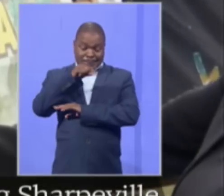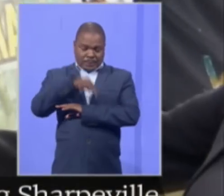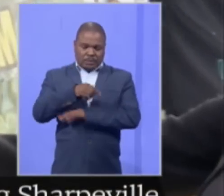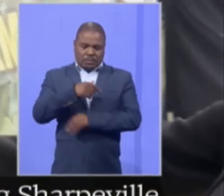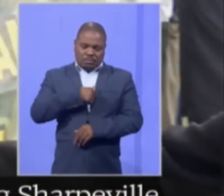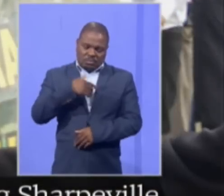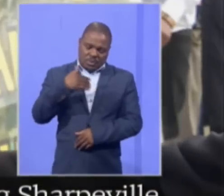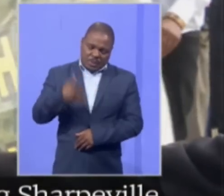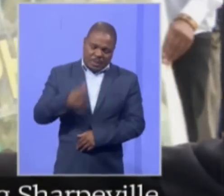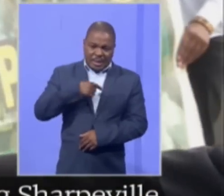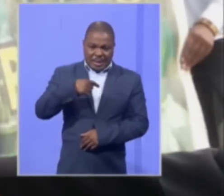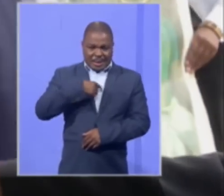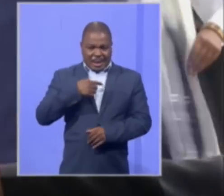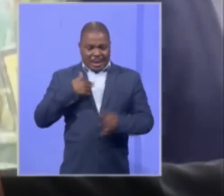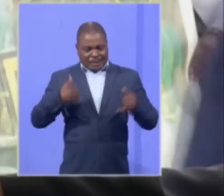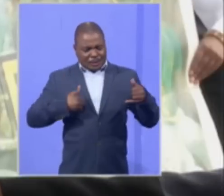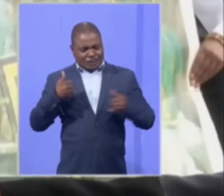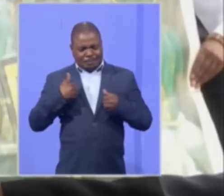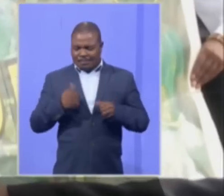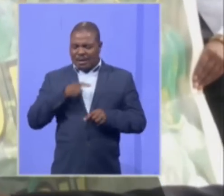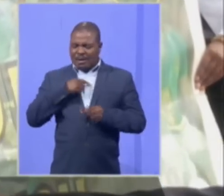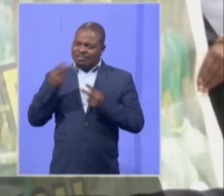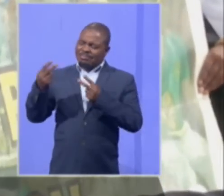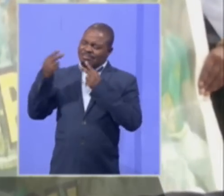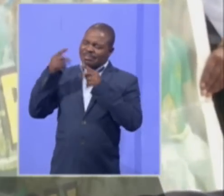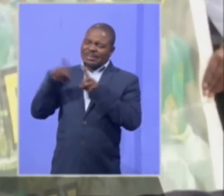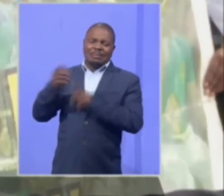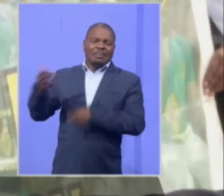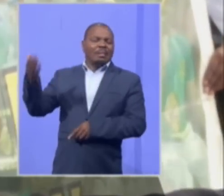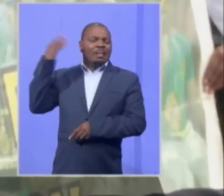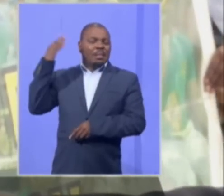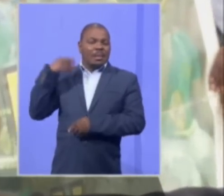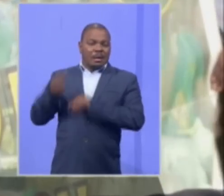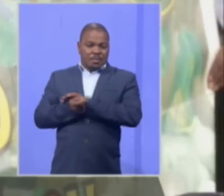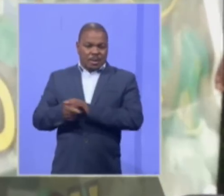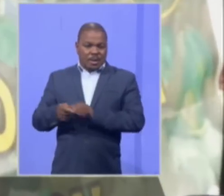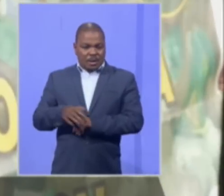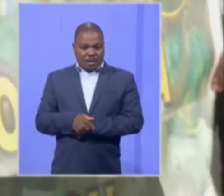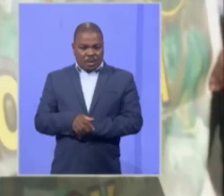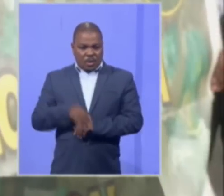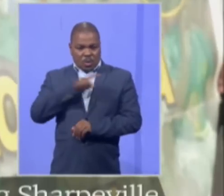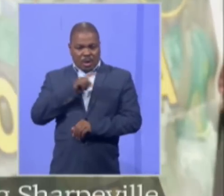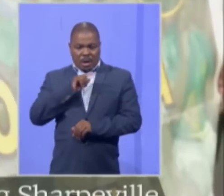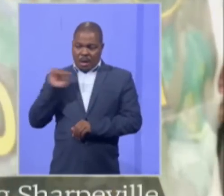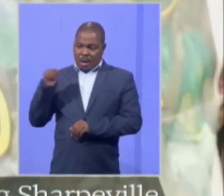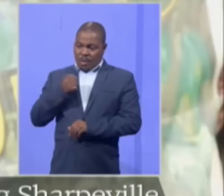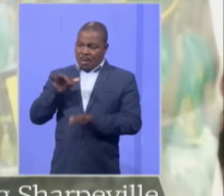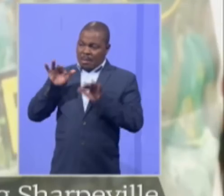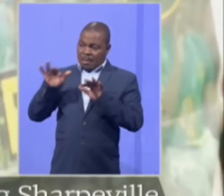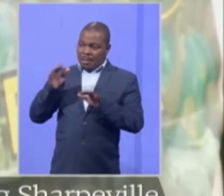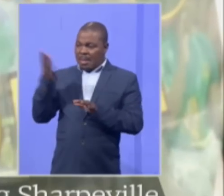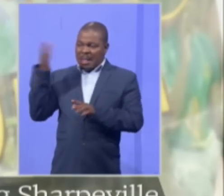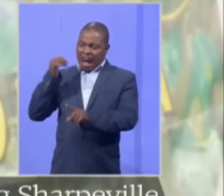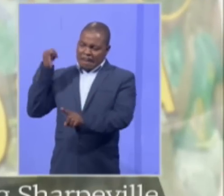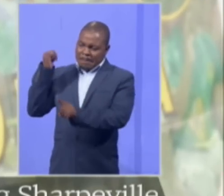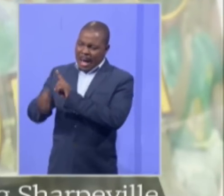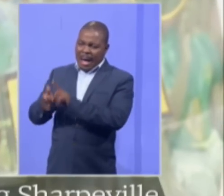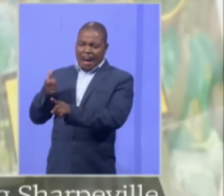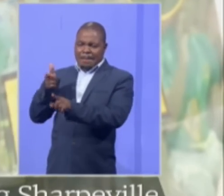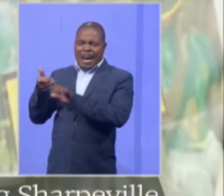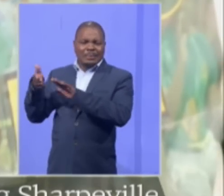ha se la thaba wana ga khutlela magao mo re tswang teng ha batho ba bo rona ba ne ba bolawa